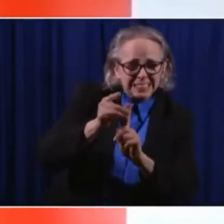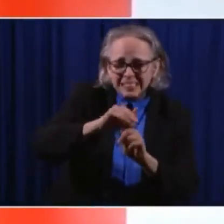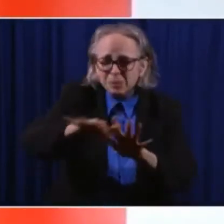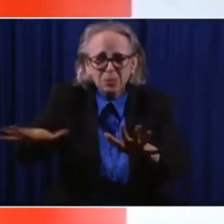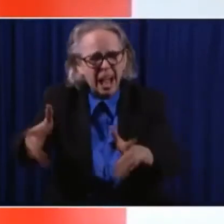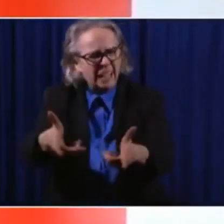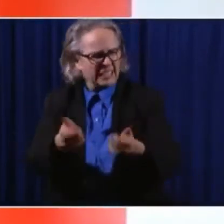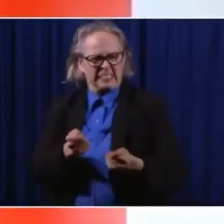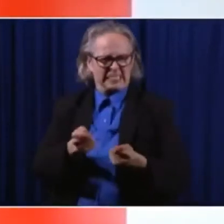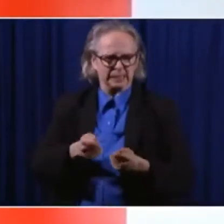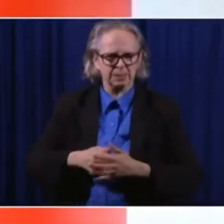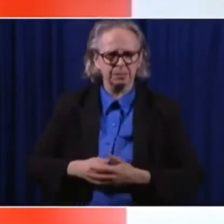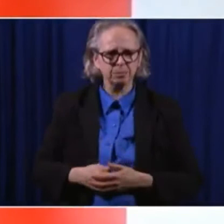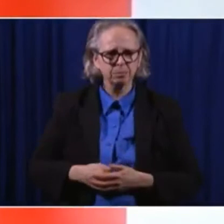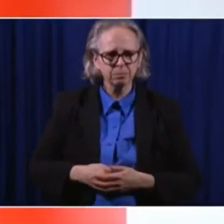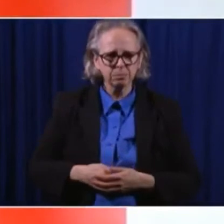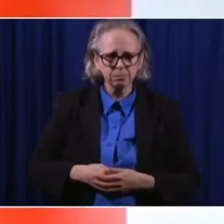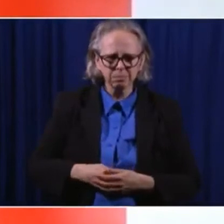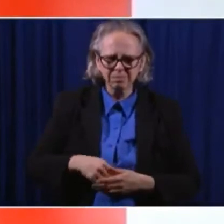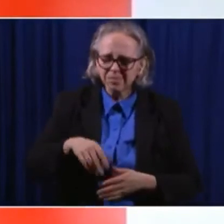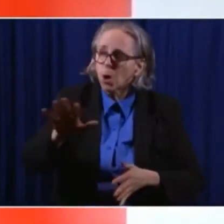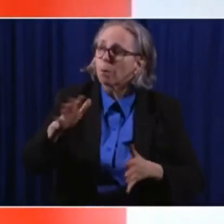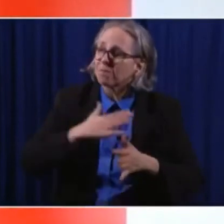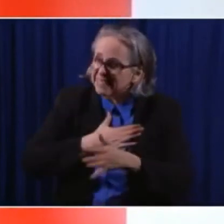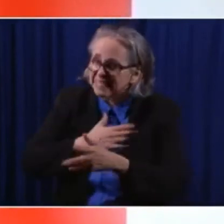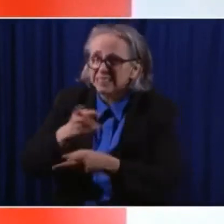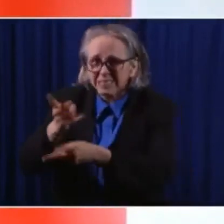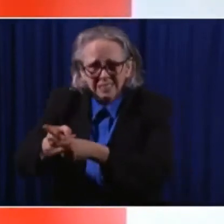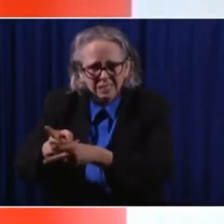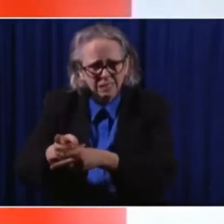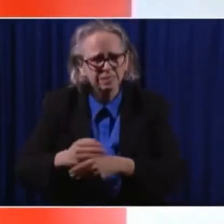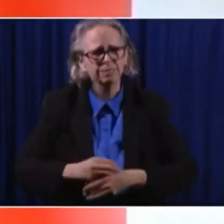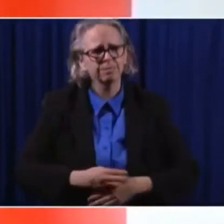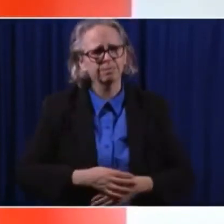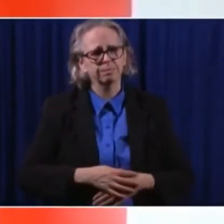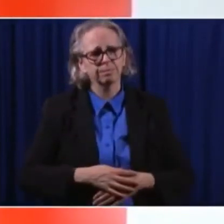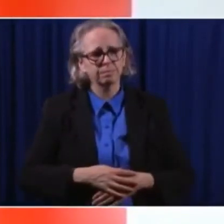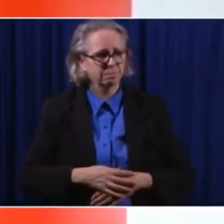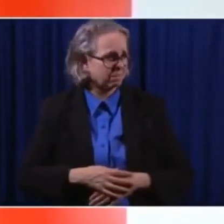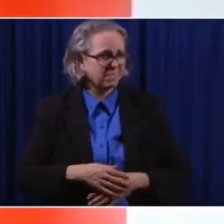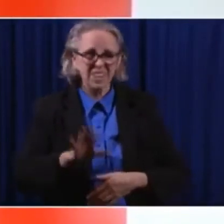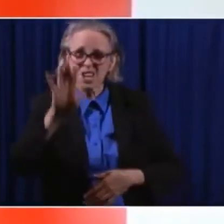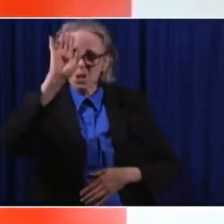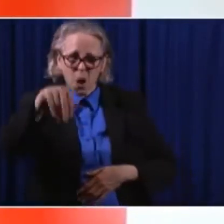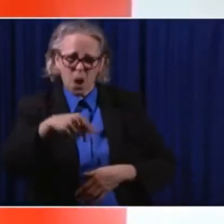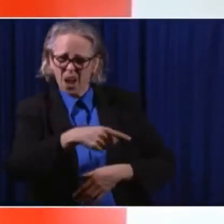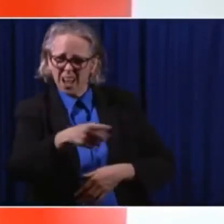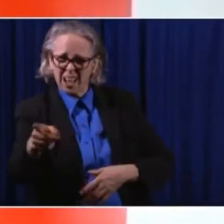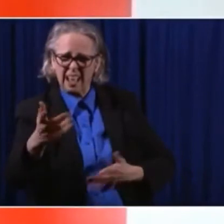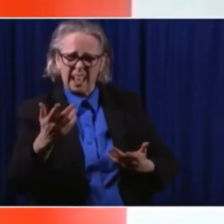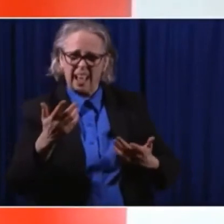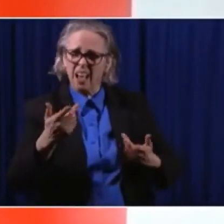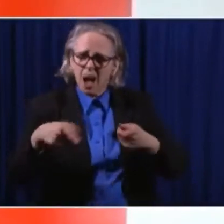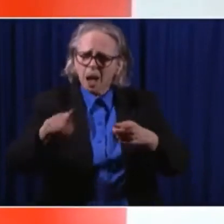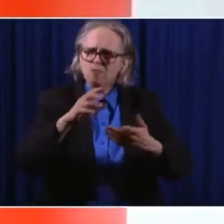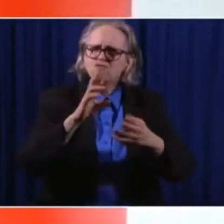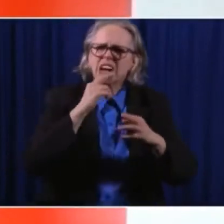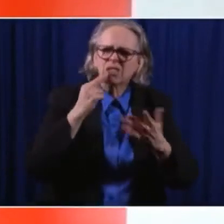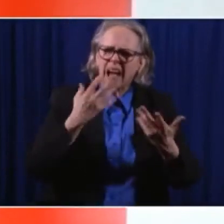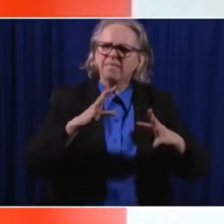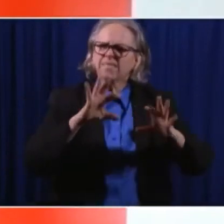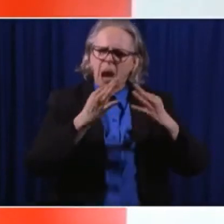decision. Most restaurants, especially independent and family-owned ones, can't survive the pandemic without all of us doing